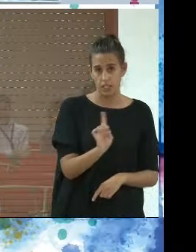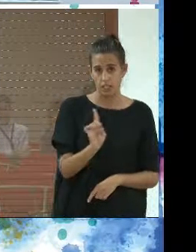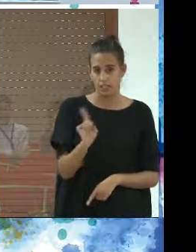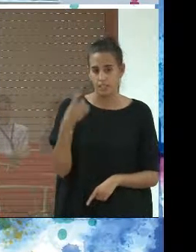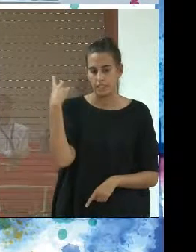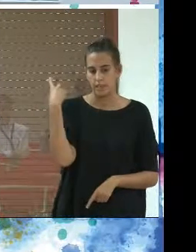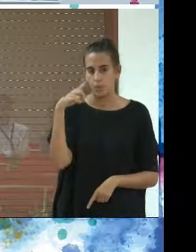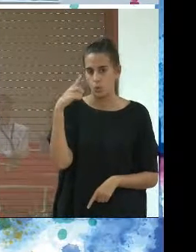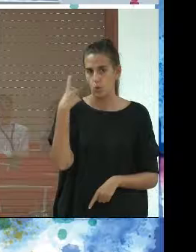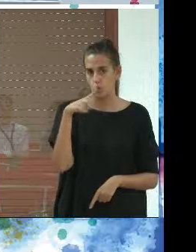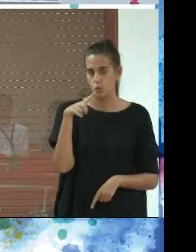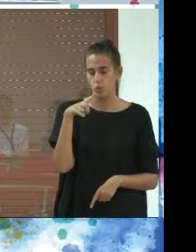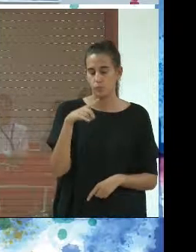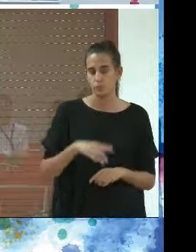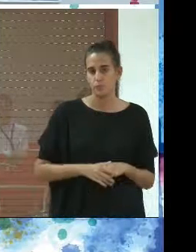though